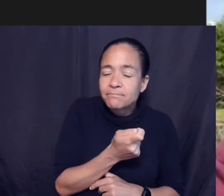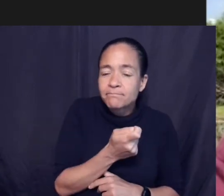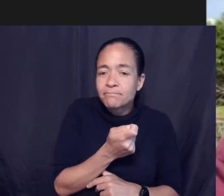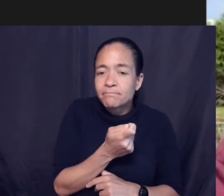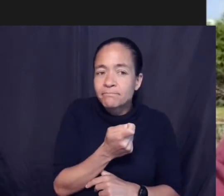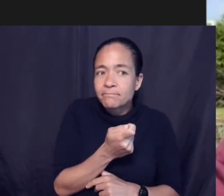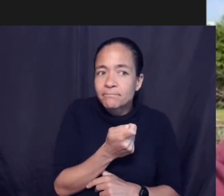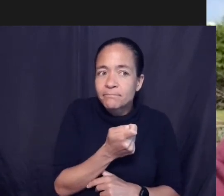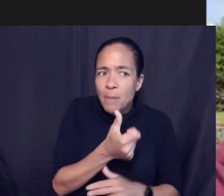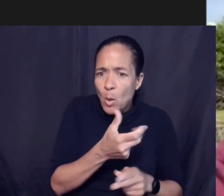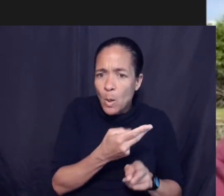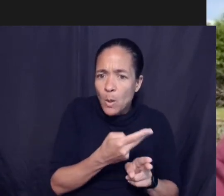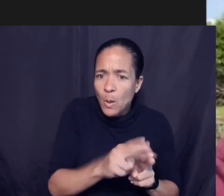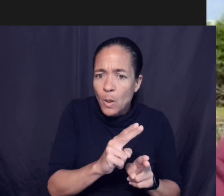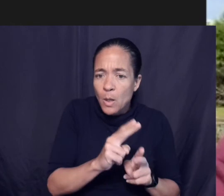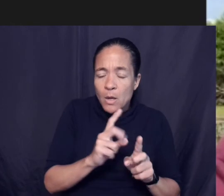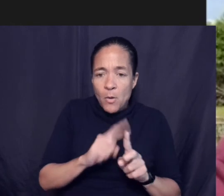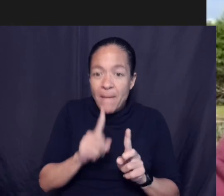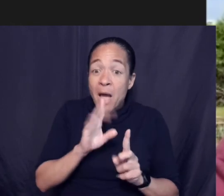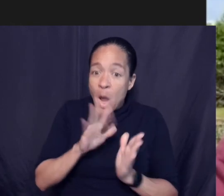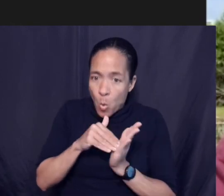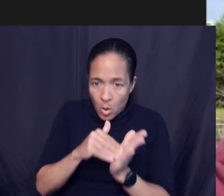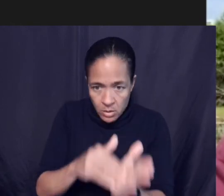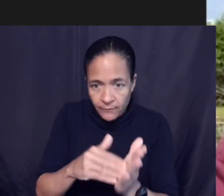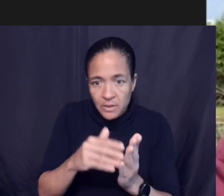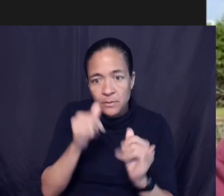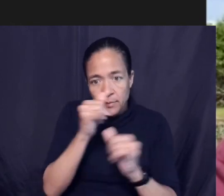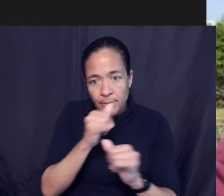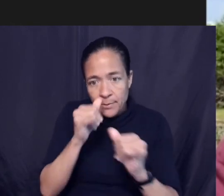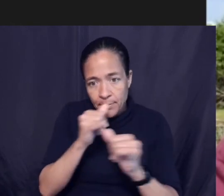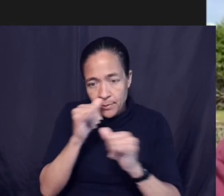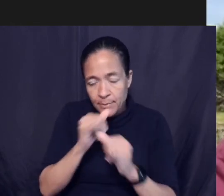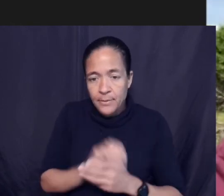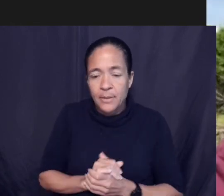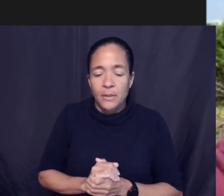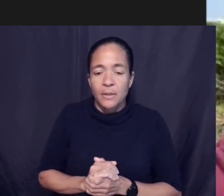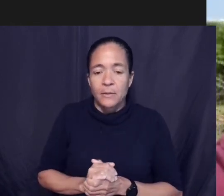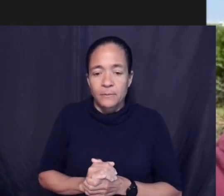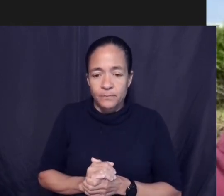small at times, but very frequent.